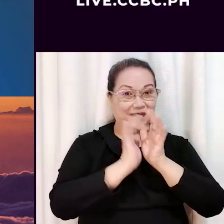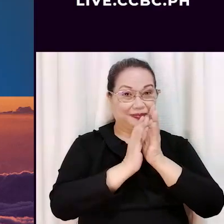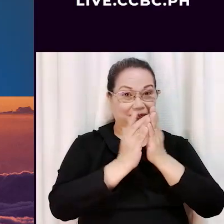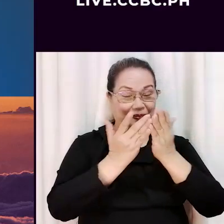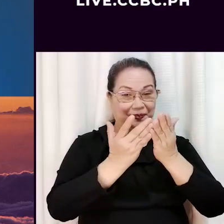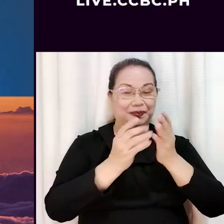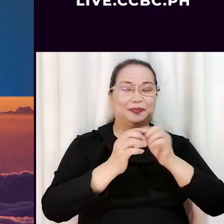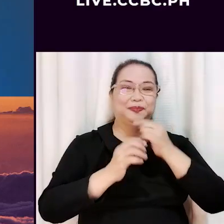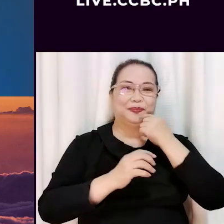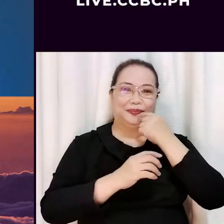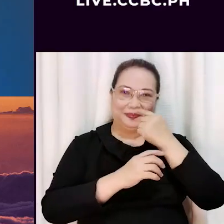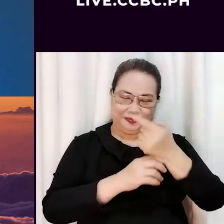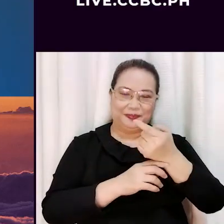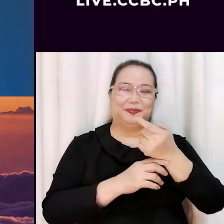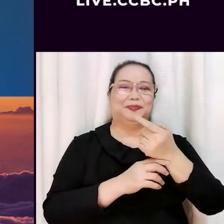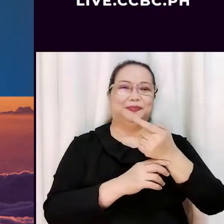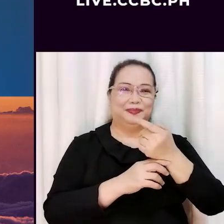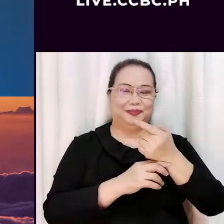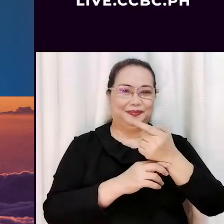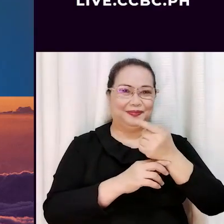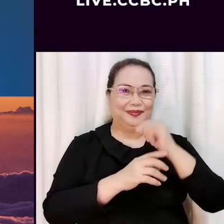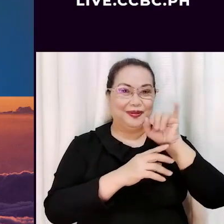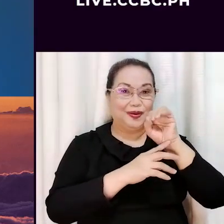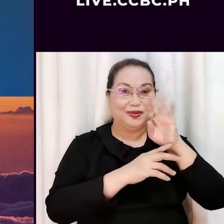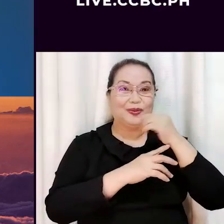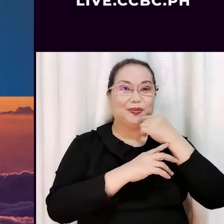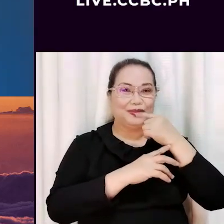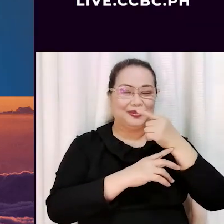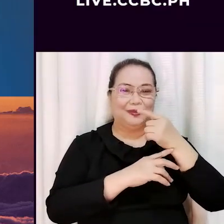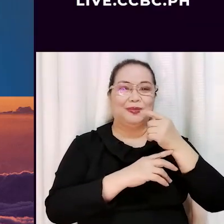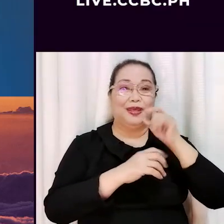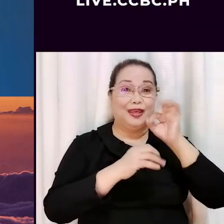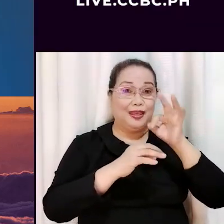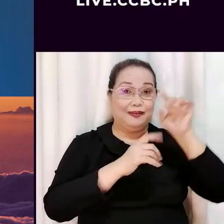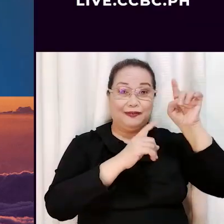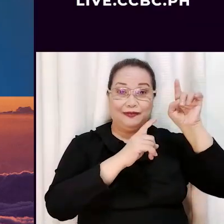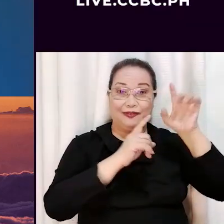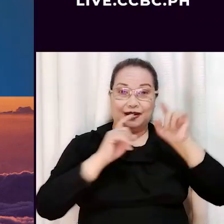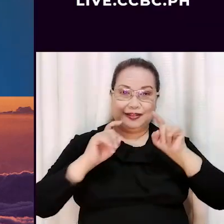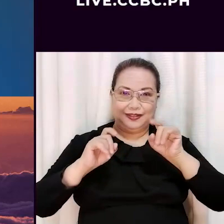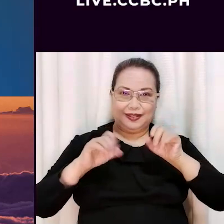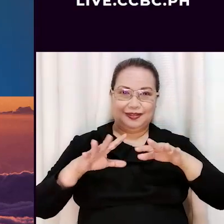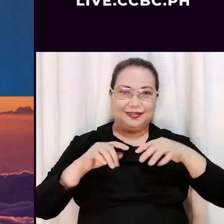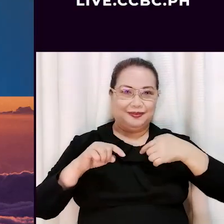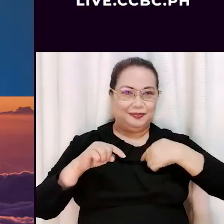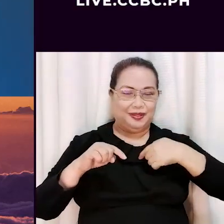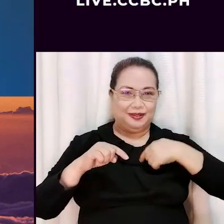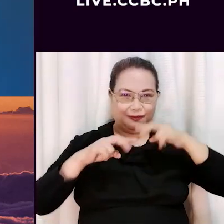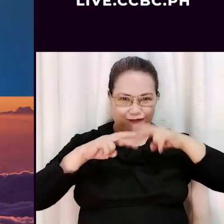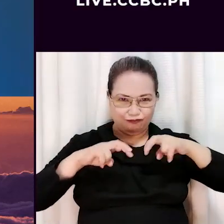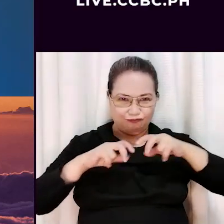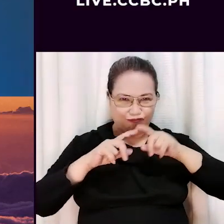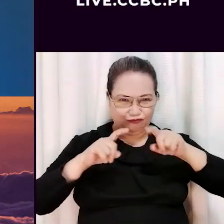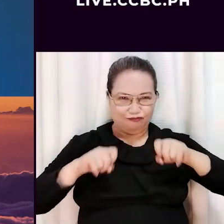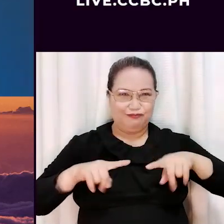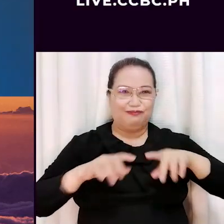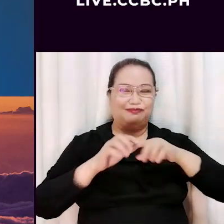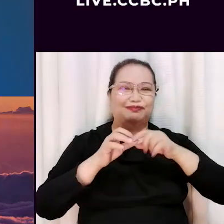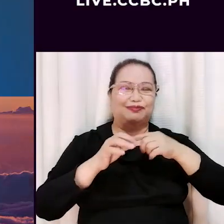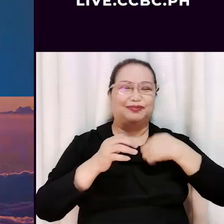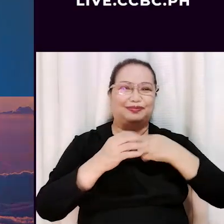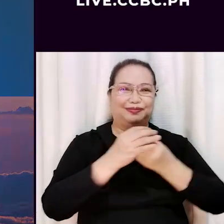he has tested me, I shall come forth or emerge as gold. That is something we really need